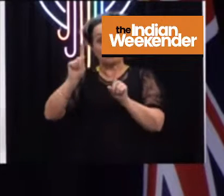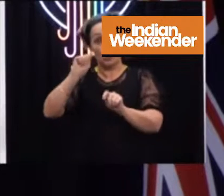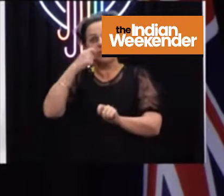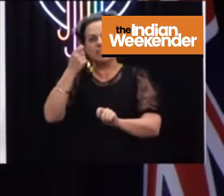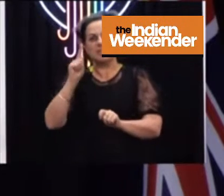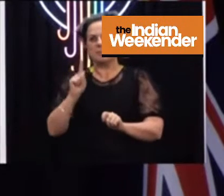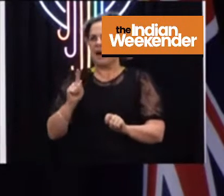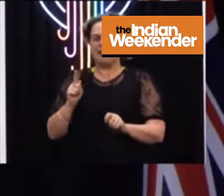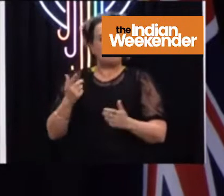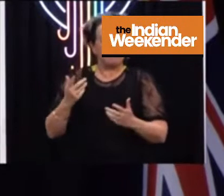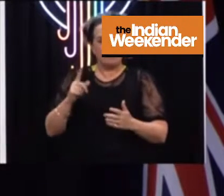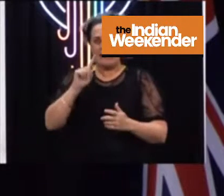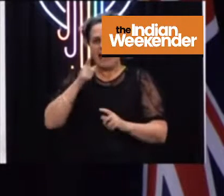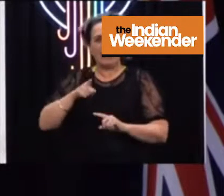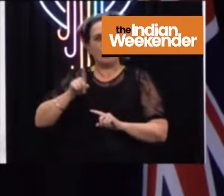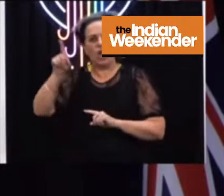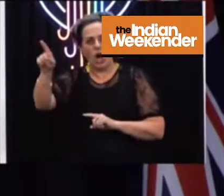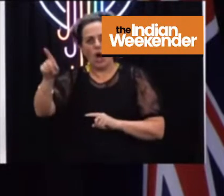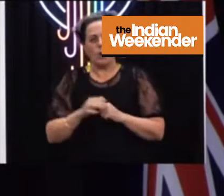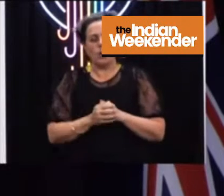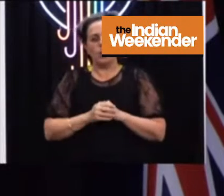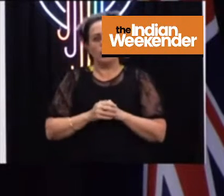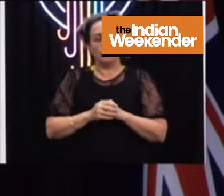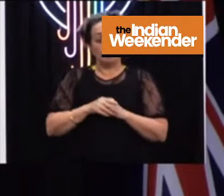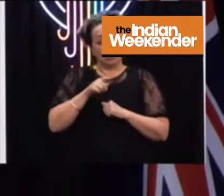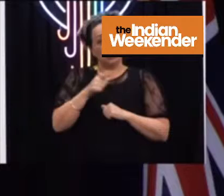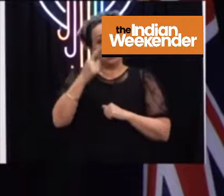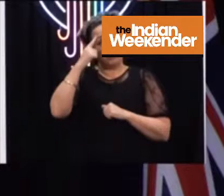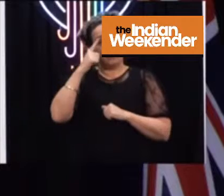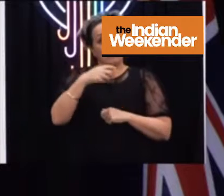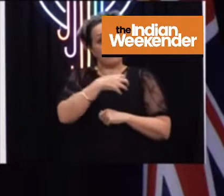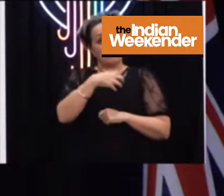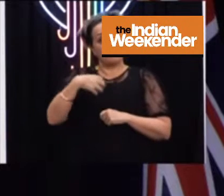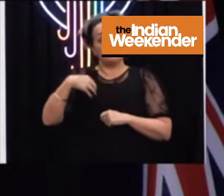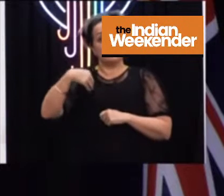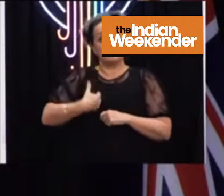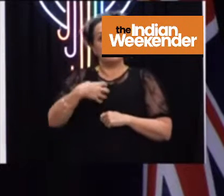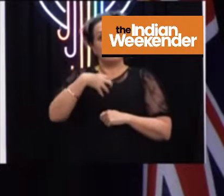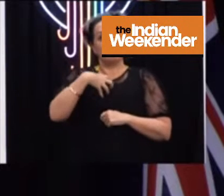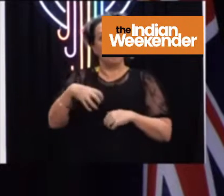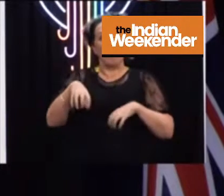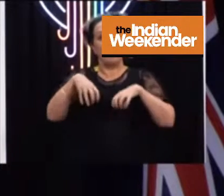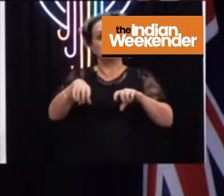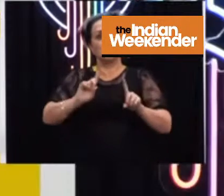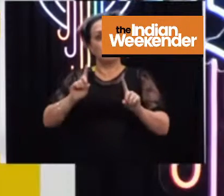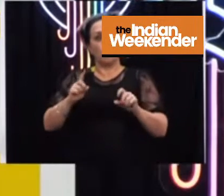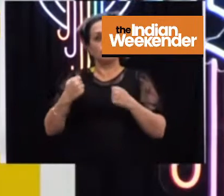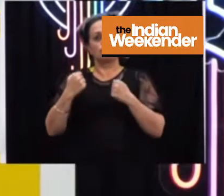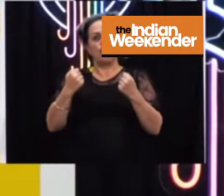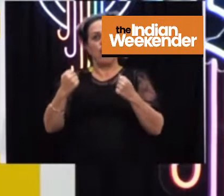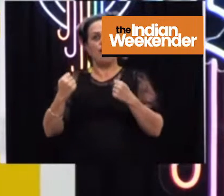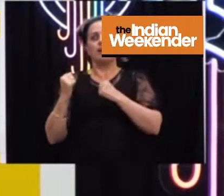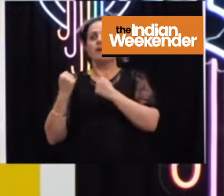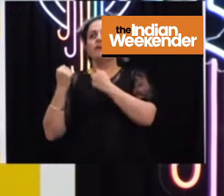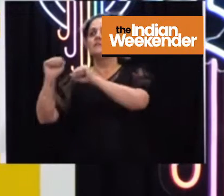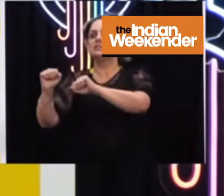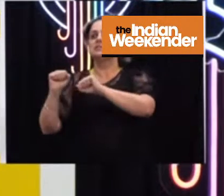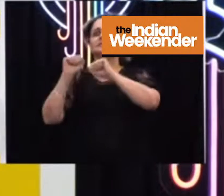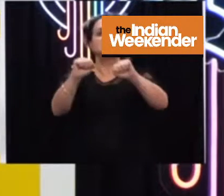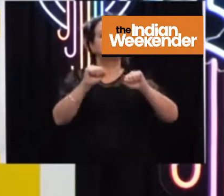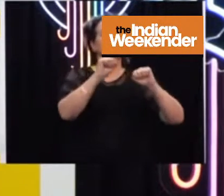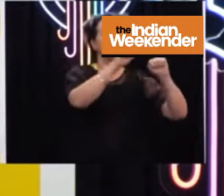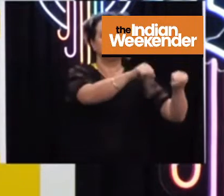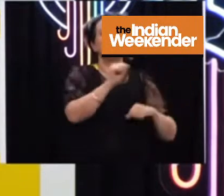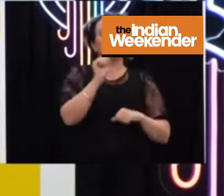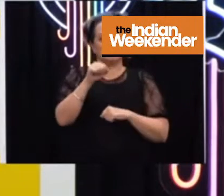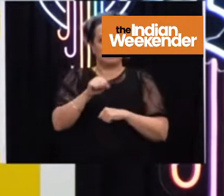more effort required to expand the mobile testing teams to get to those who don't have cars or can't afford to travel? We do use